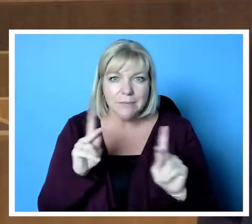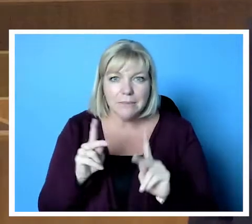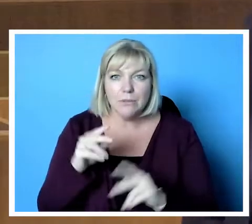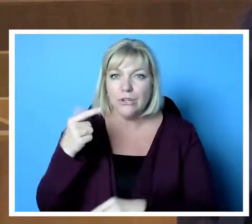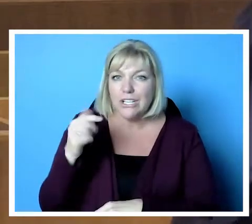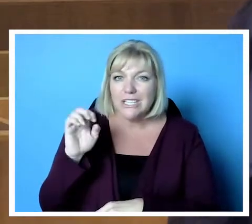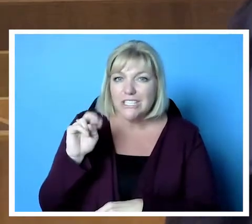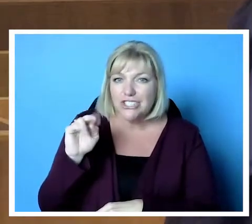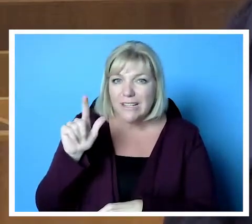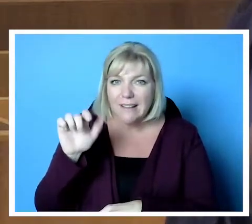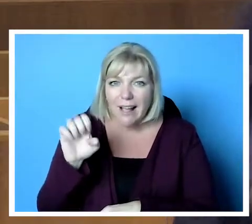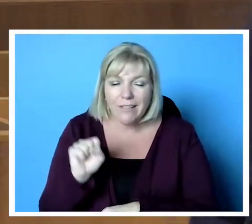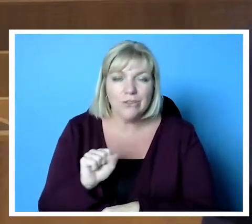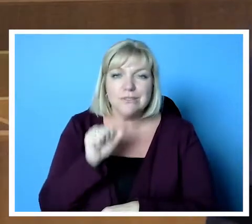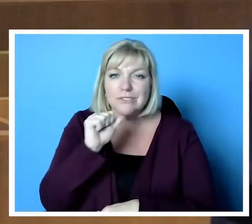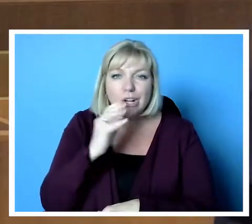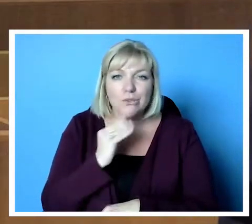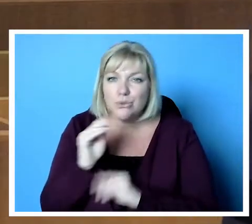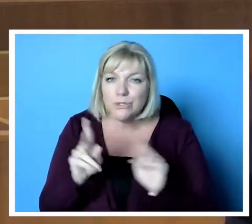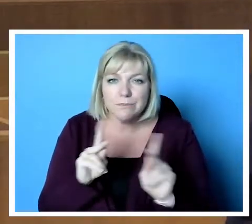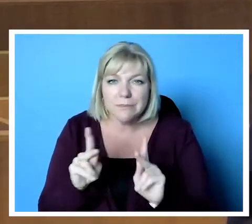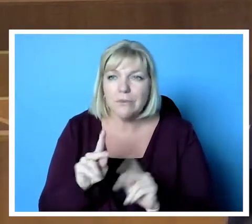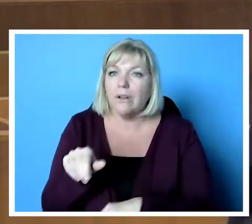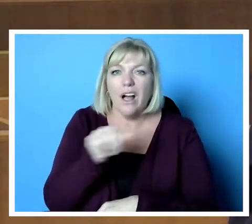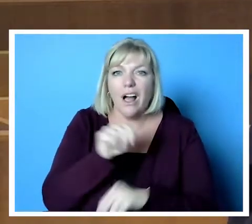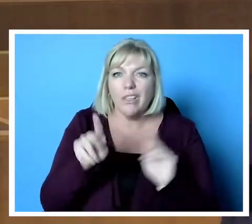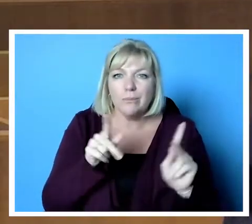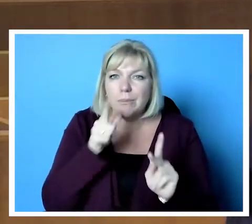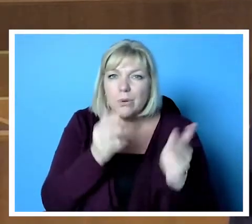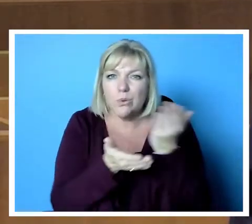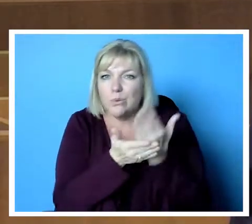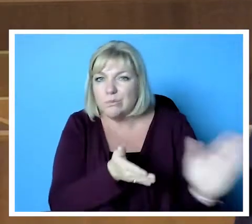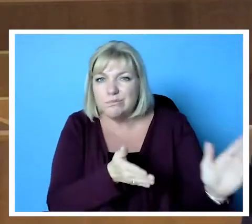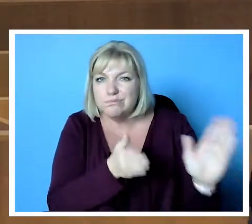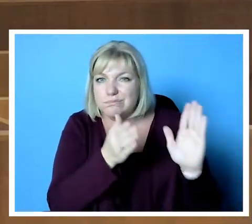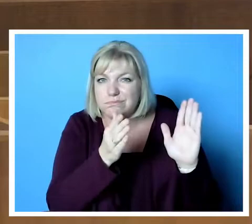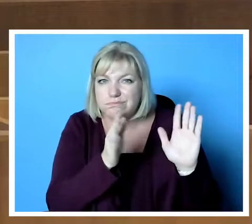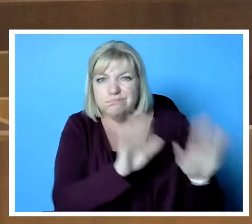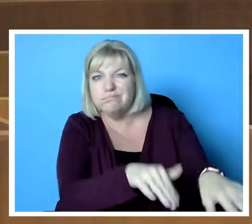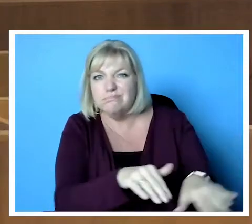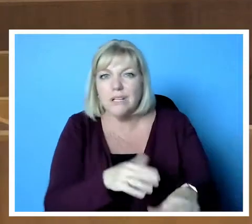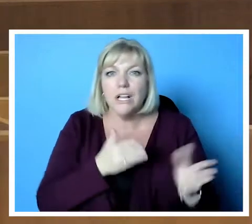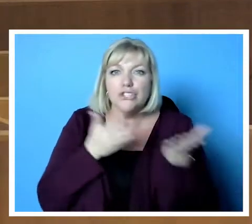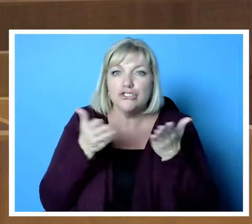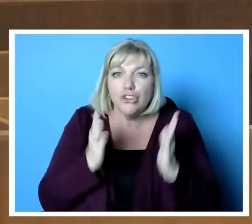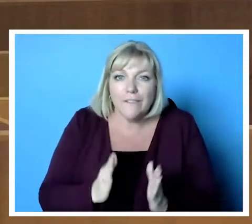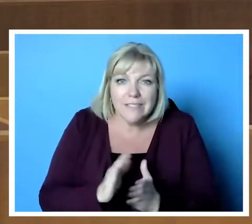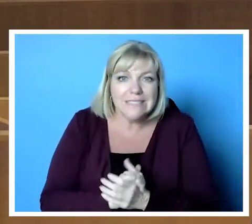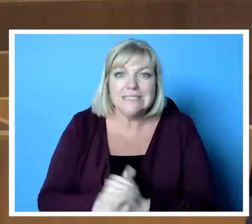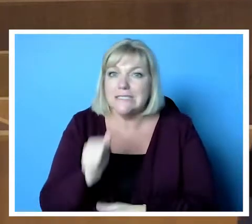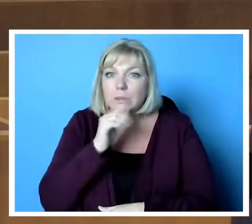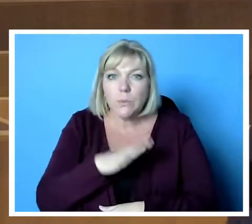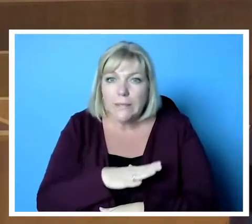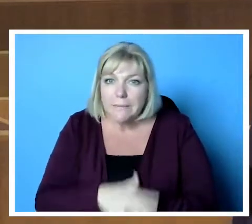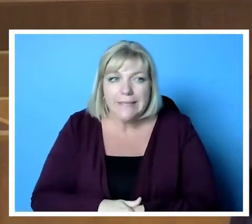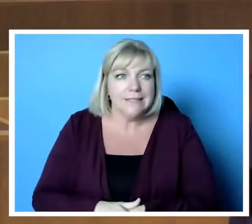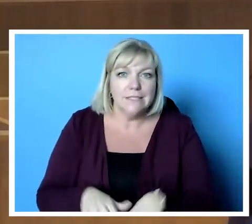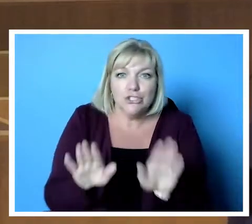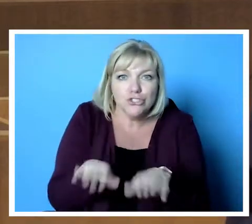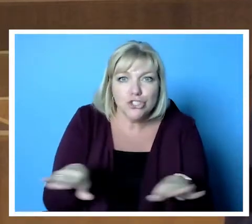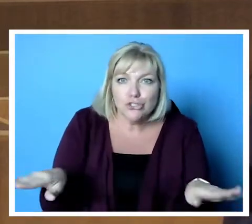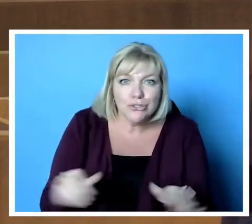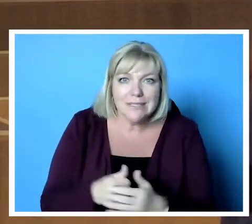Gentiles, the second-class citizens, the servants, the women, the